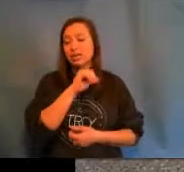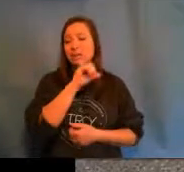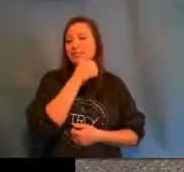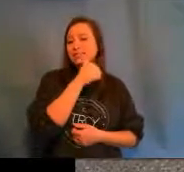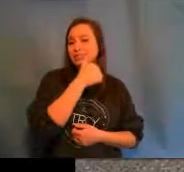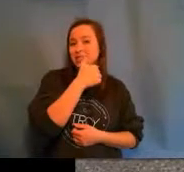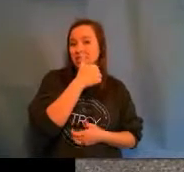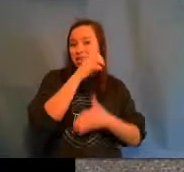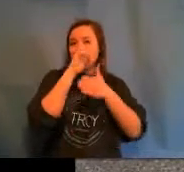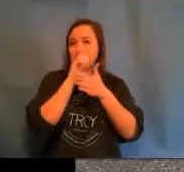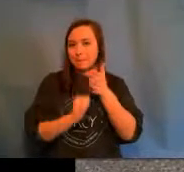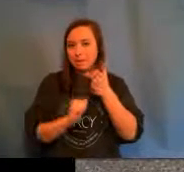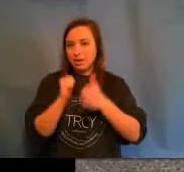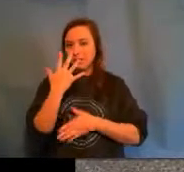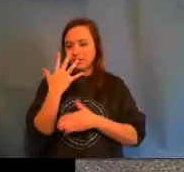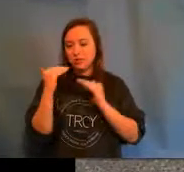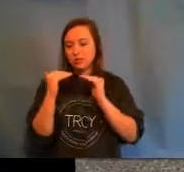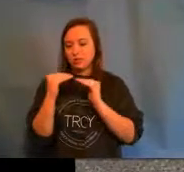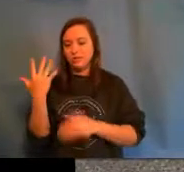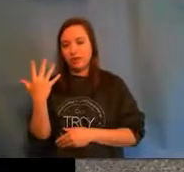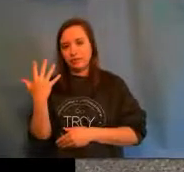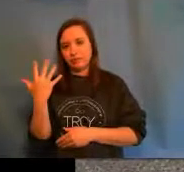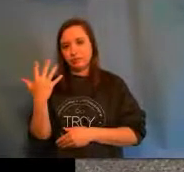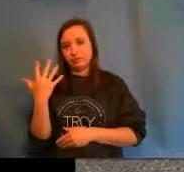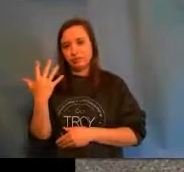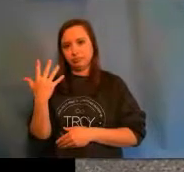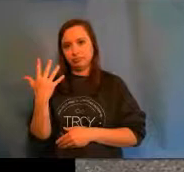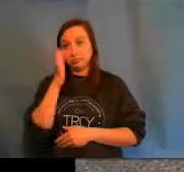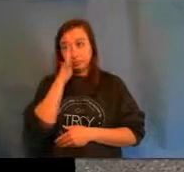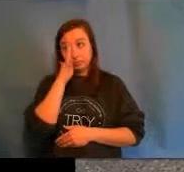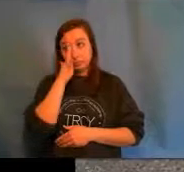this time. 10 take away 5 equals 5.